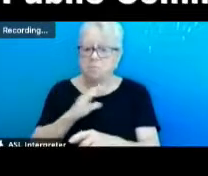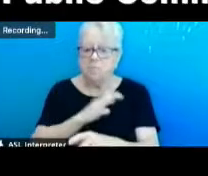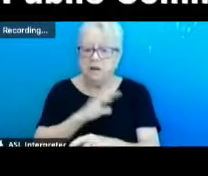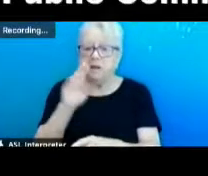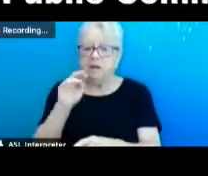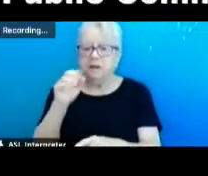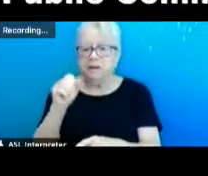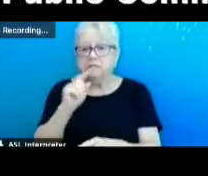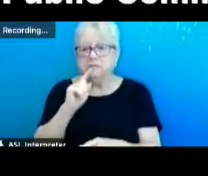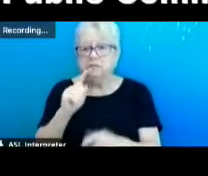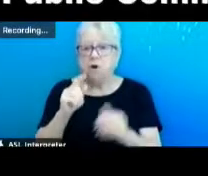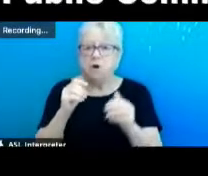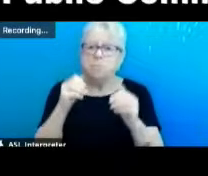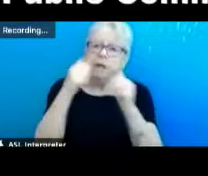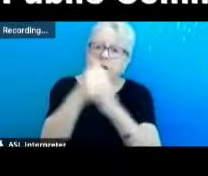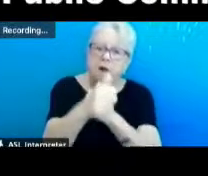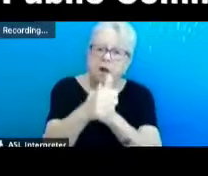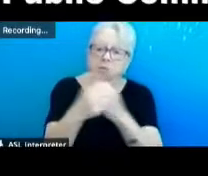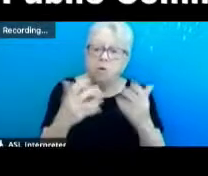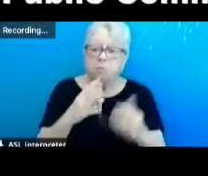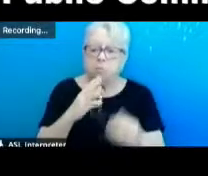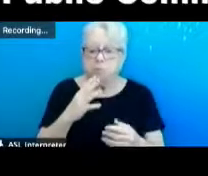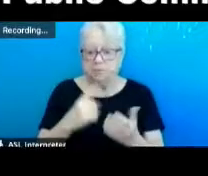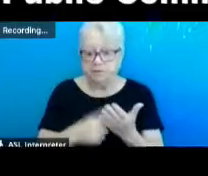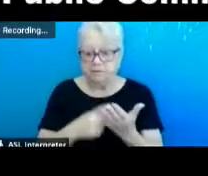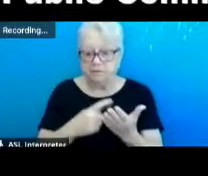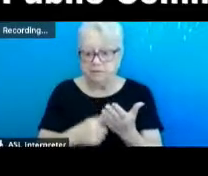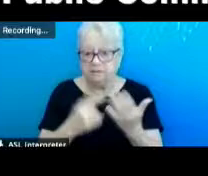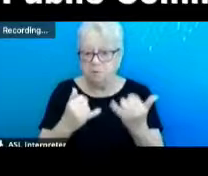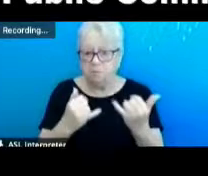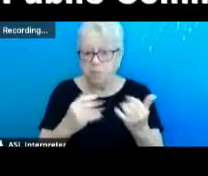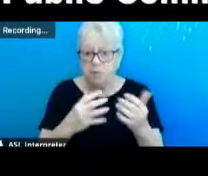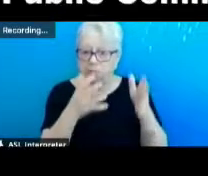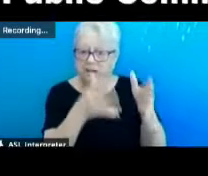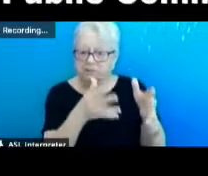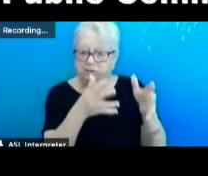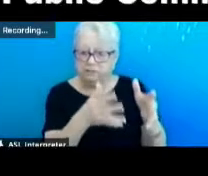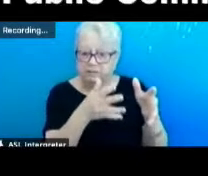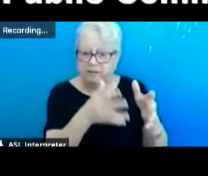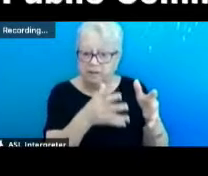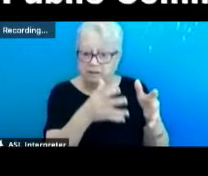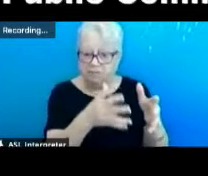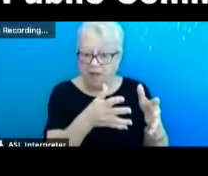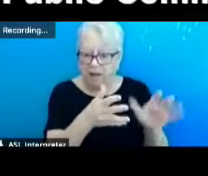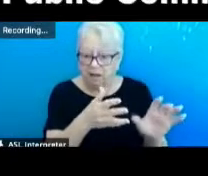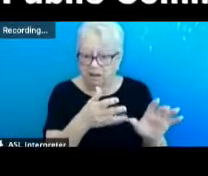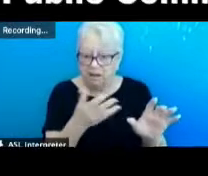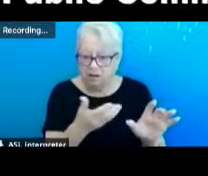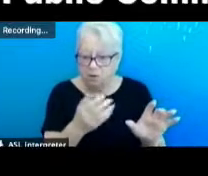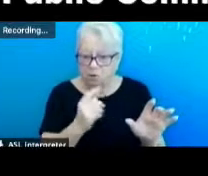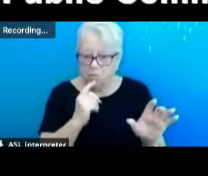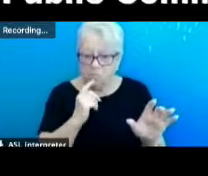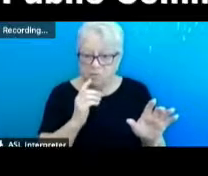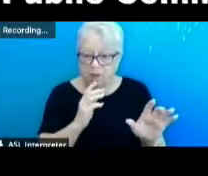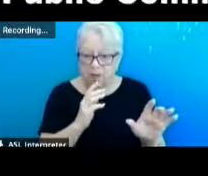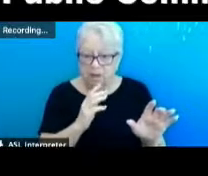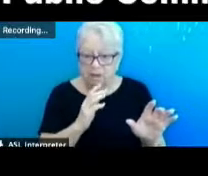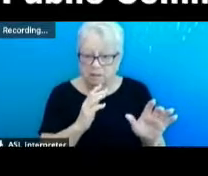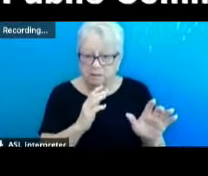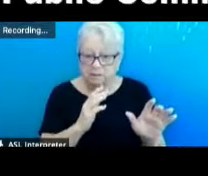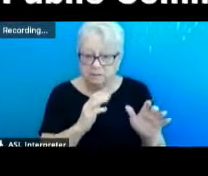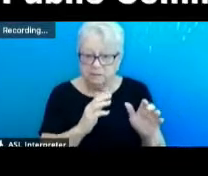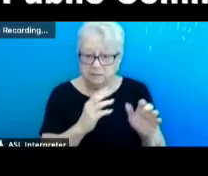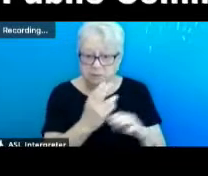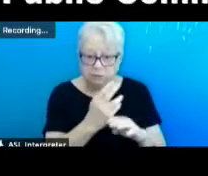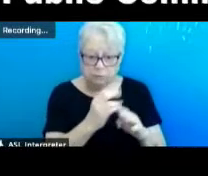today. So can we just leave that on the table then? This committee will convene again, but only if there's really substantive